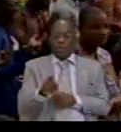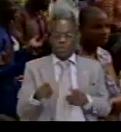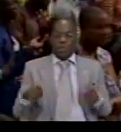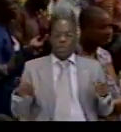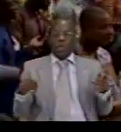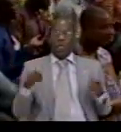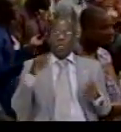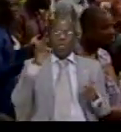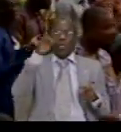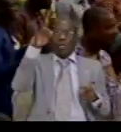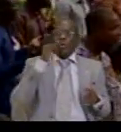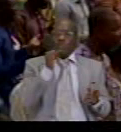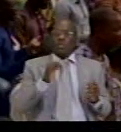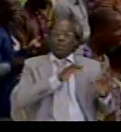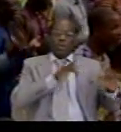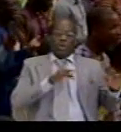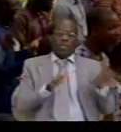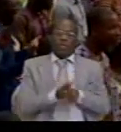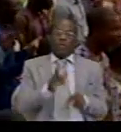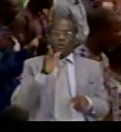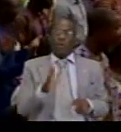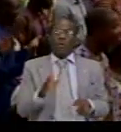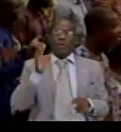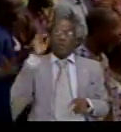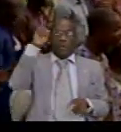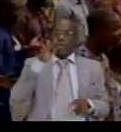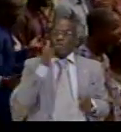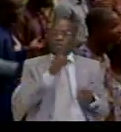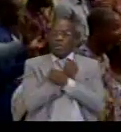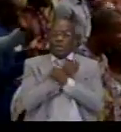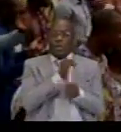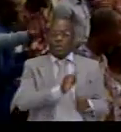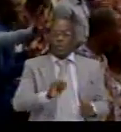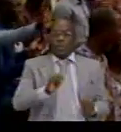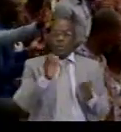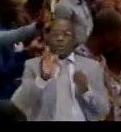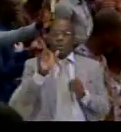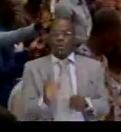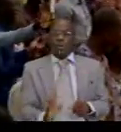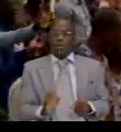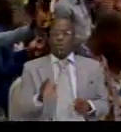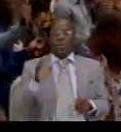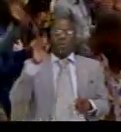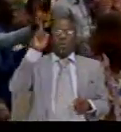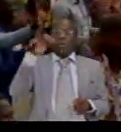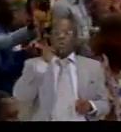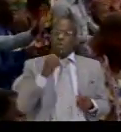God. He's a loving God. He's a loving God.